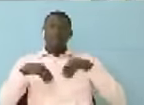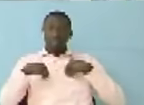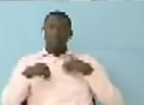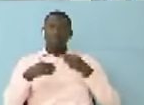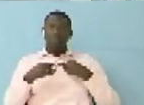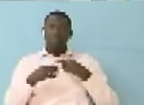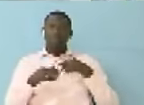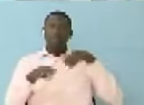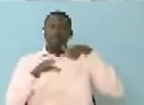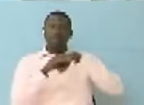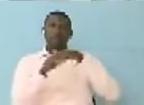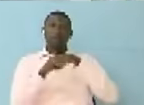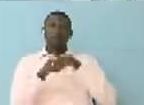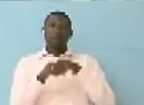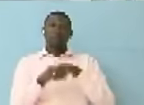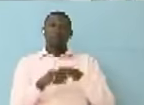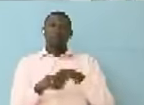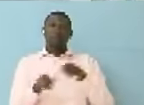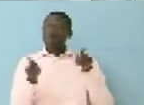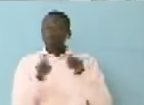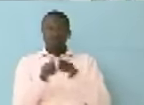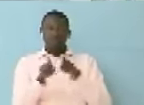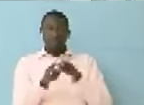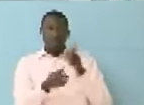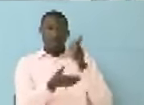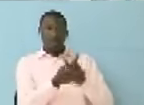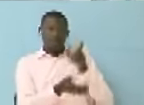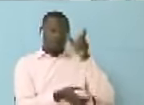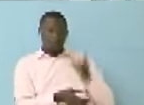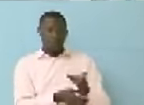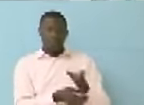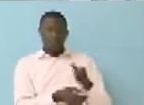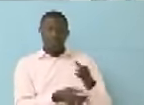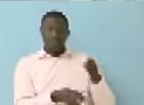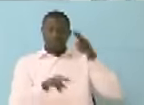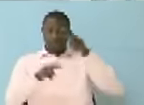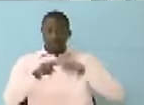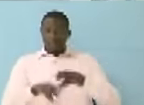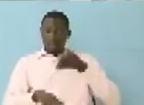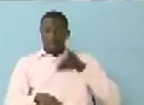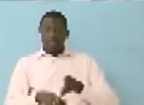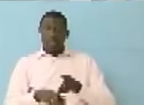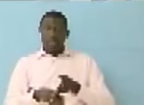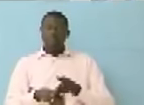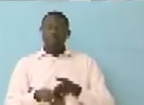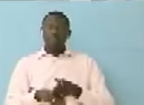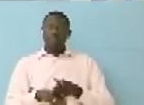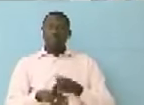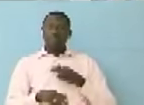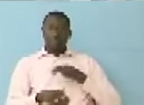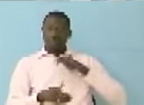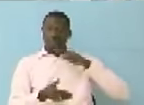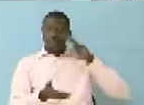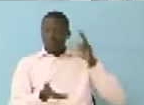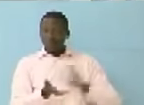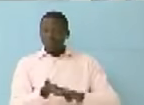This same witness sat on this chair here and confirmed his involvement.